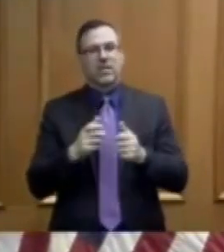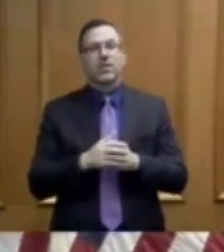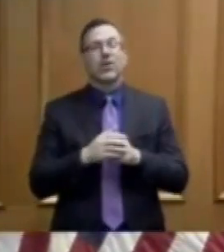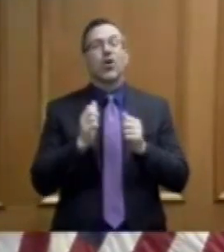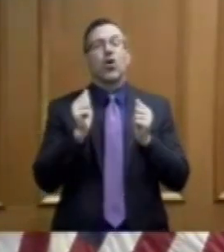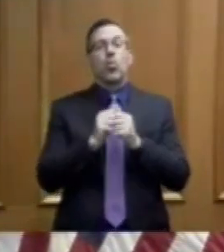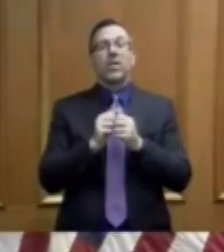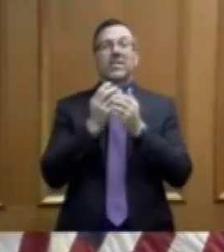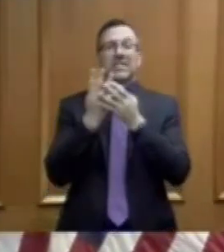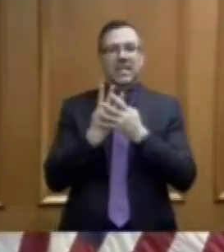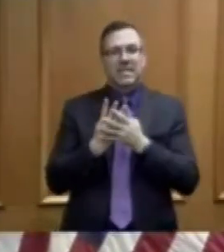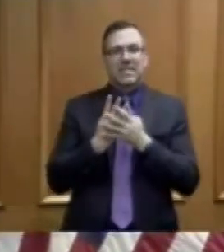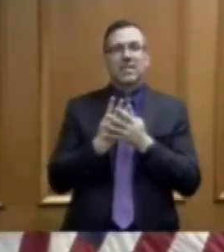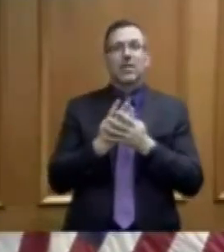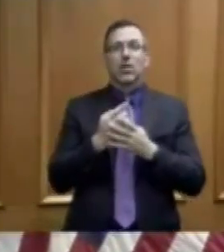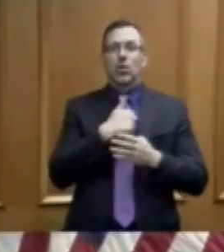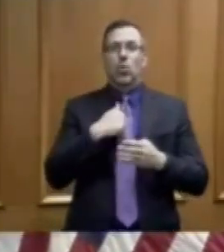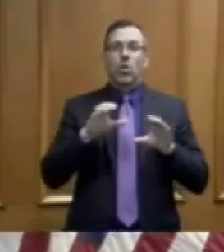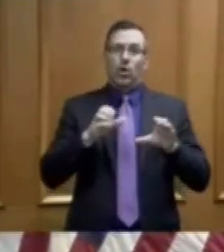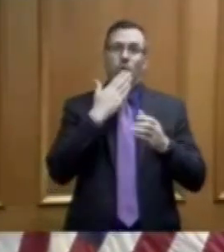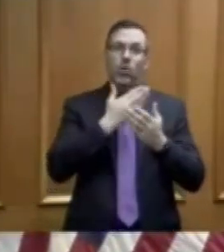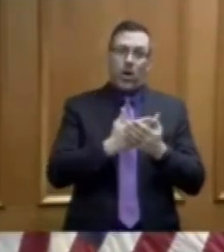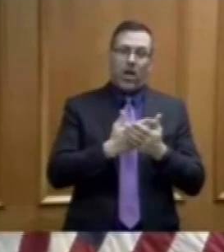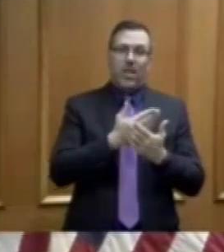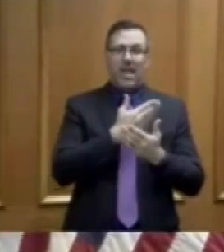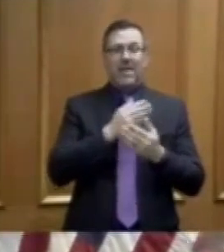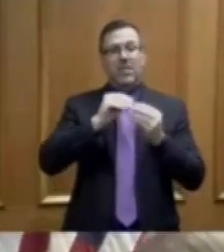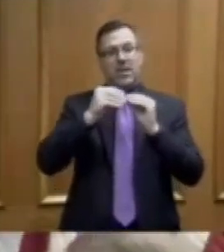doing well, and the news is getting better by the day.